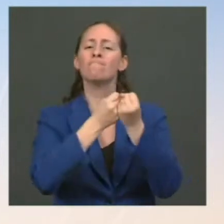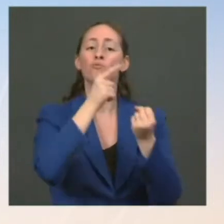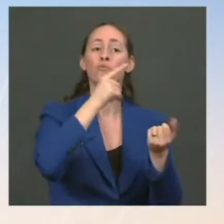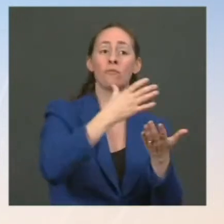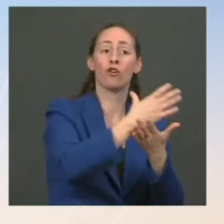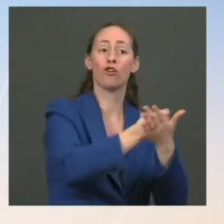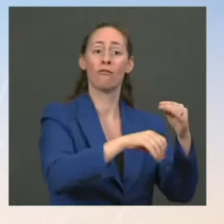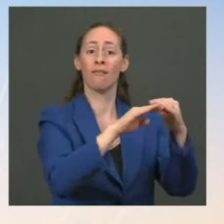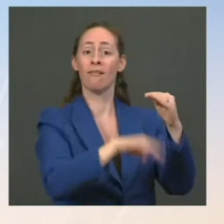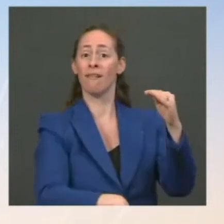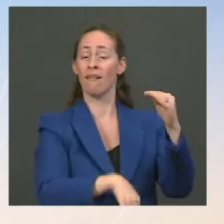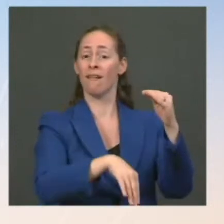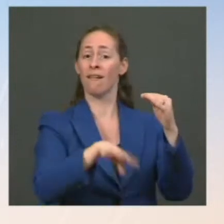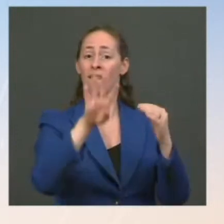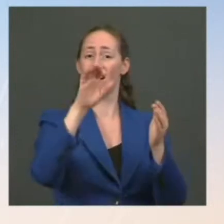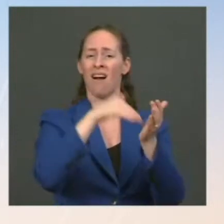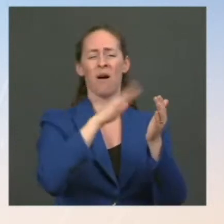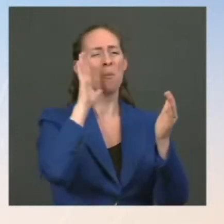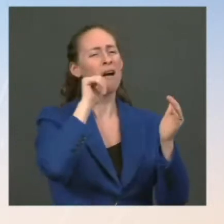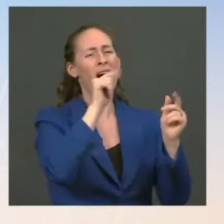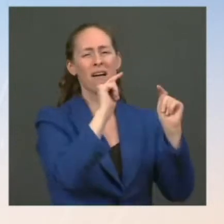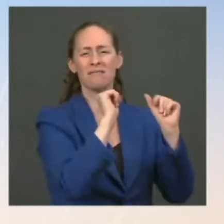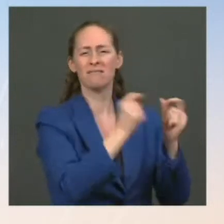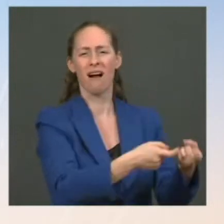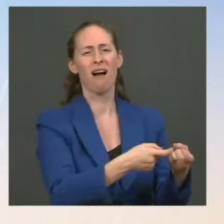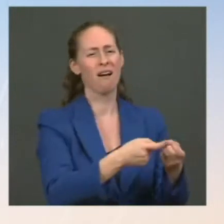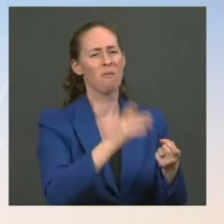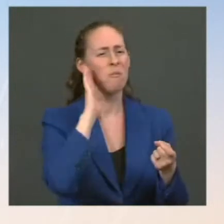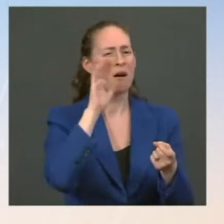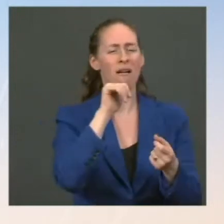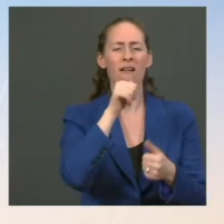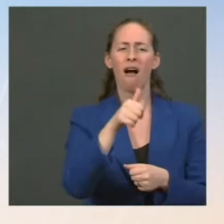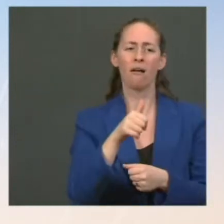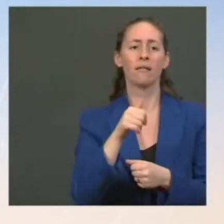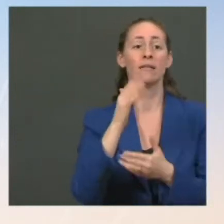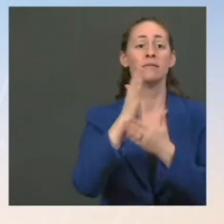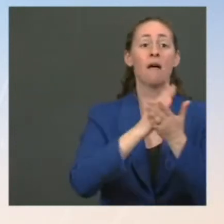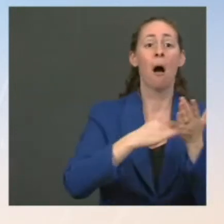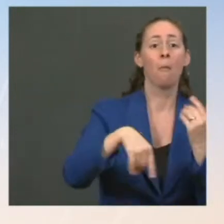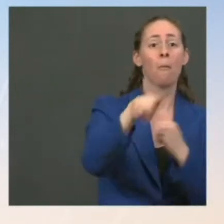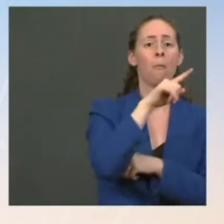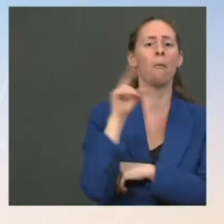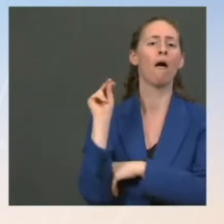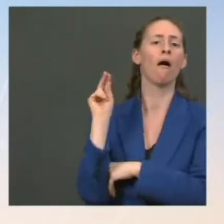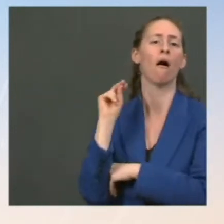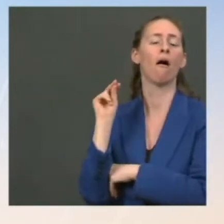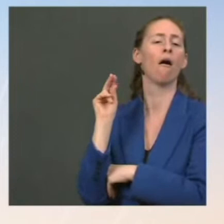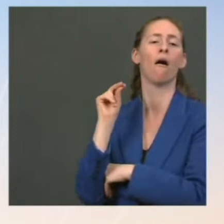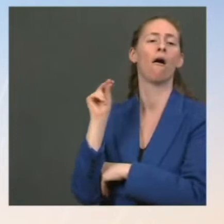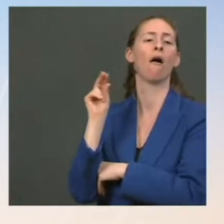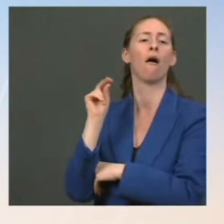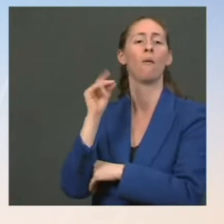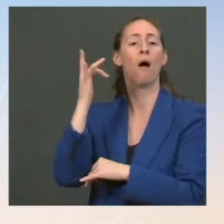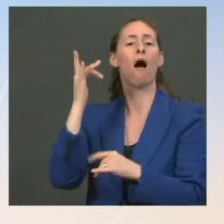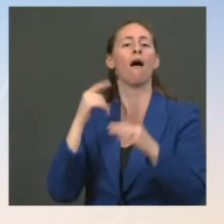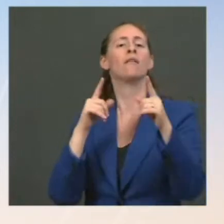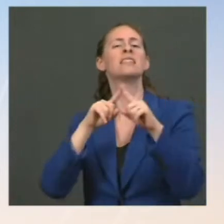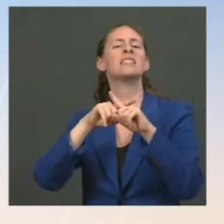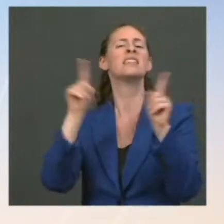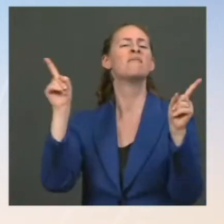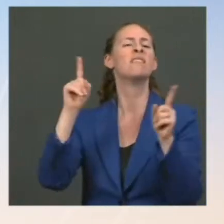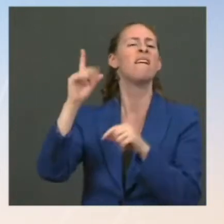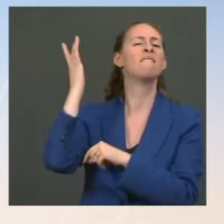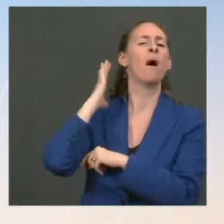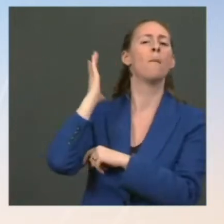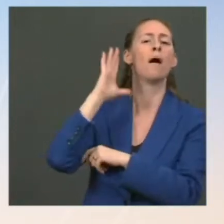There are some, and I'm not sure if this is the case in this report, who argue that in the past, companies have passed on these costs